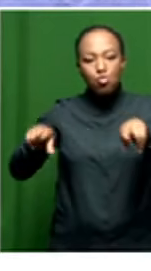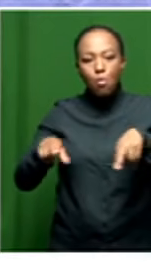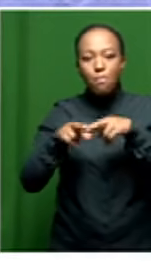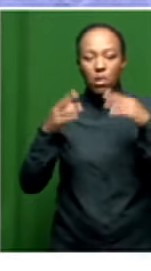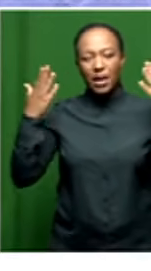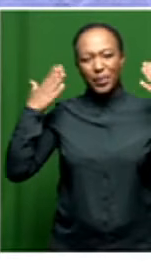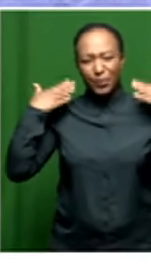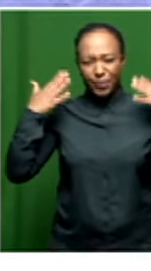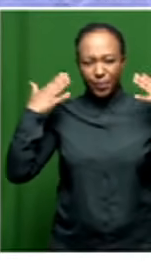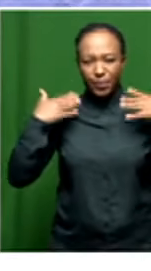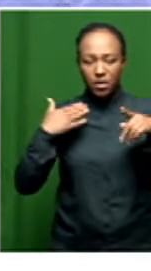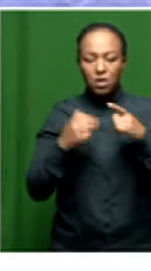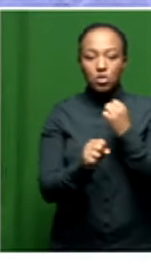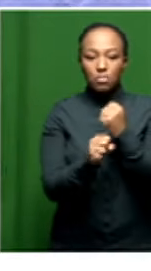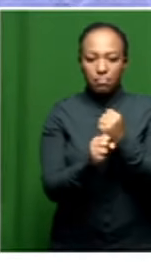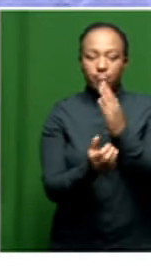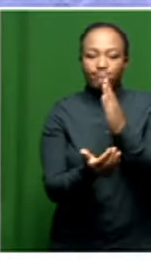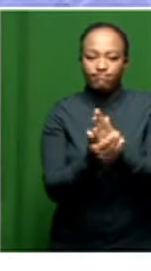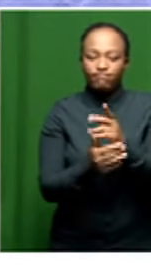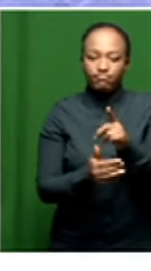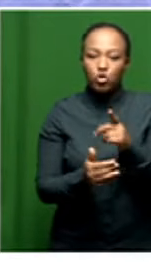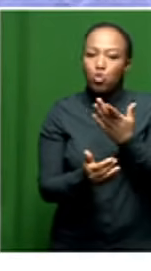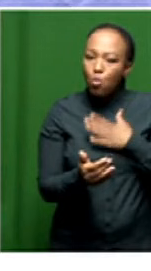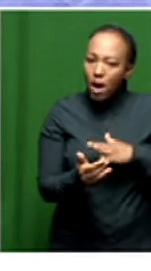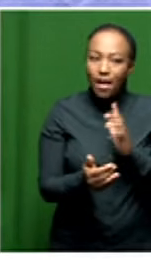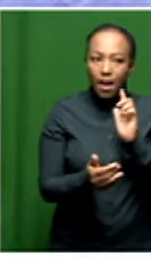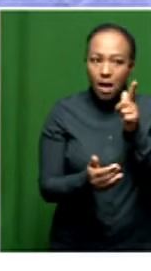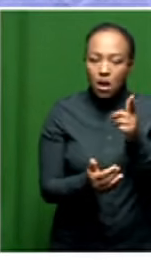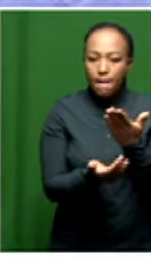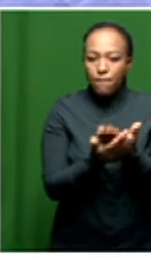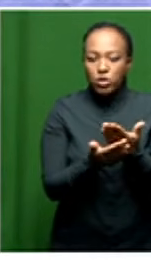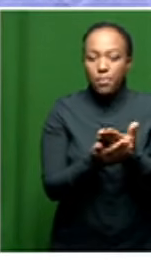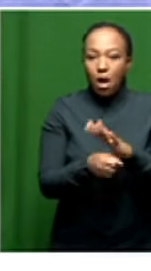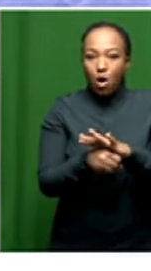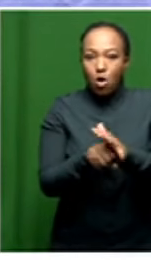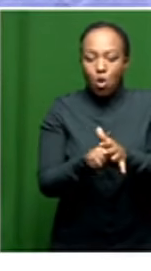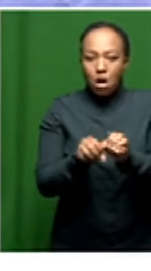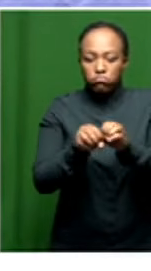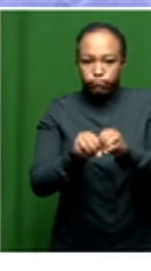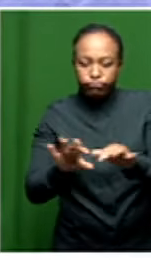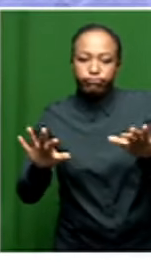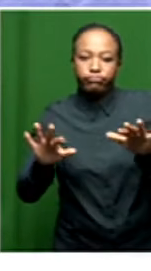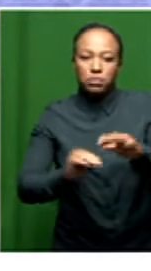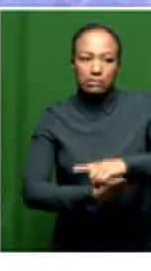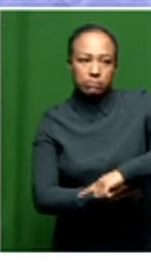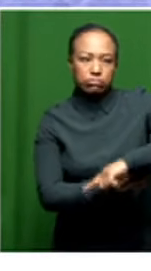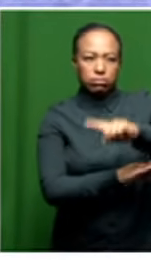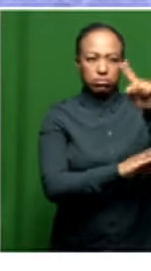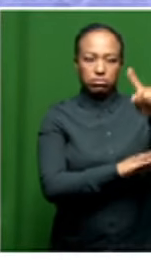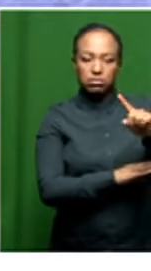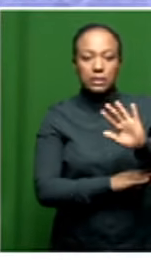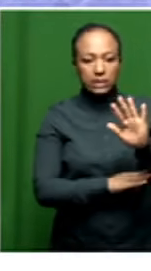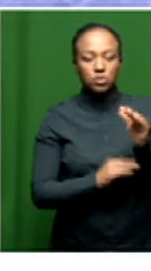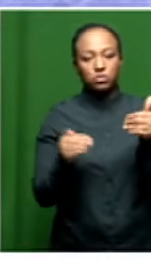measures, so that we minimize the potential of upswings in cases of COVID. So I think this